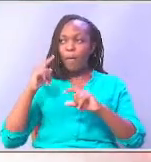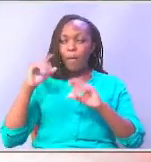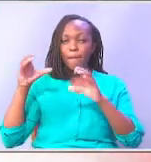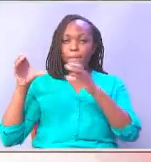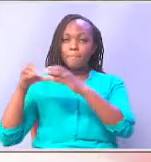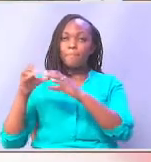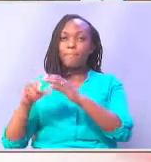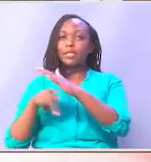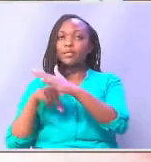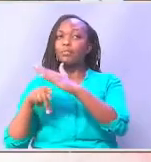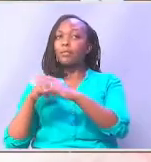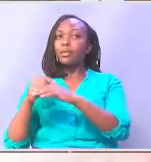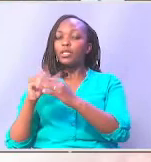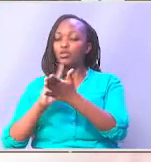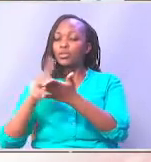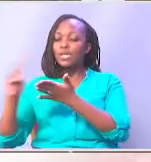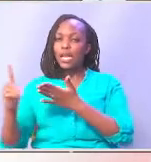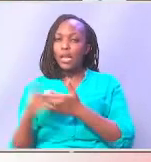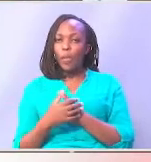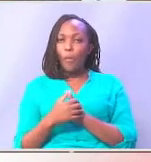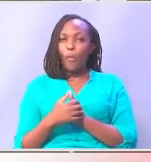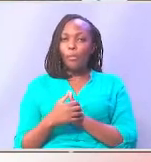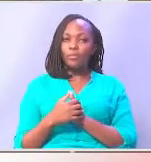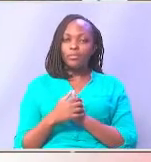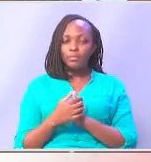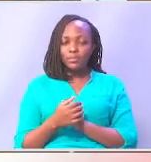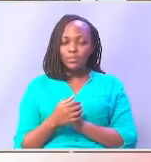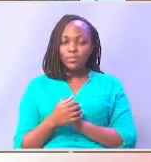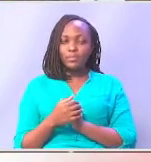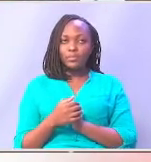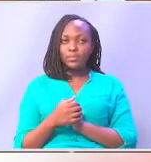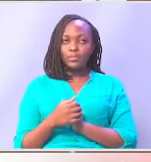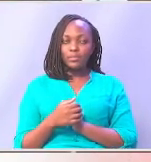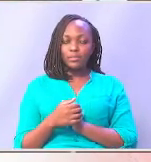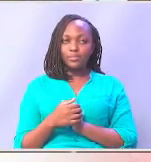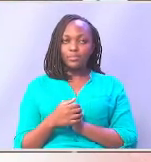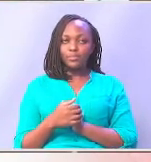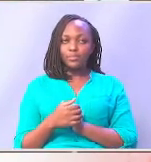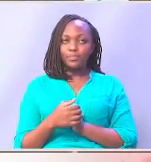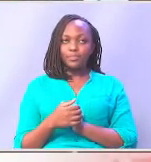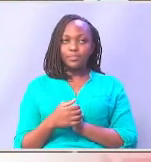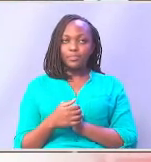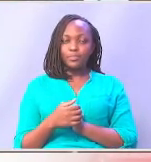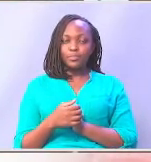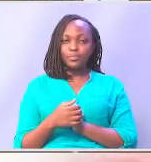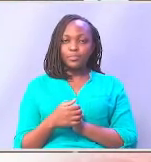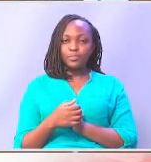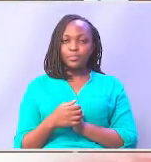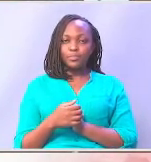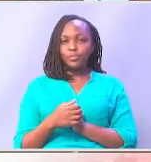to be deleted. Is that there is provision for it in the Constitution.